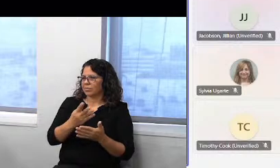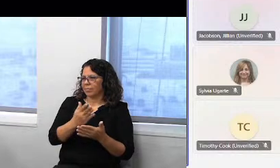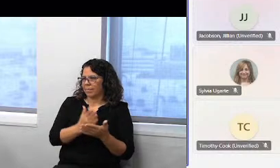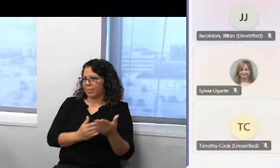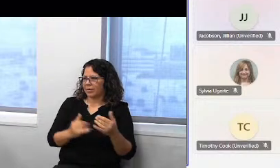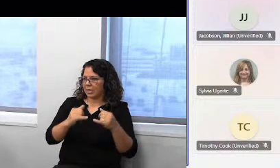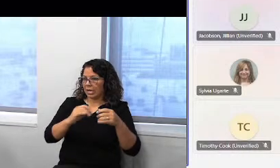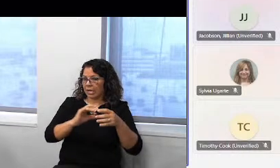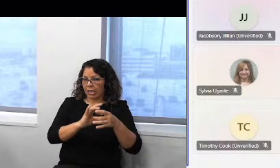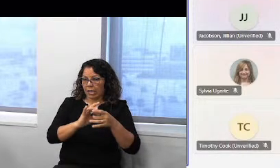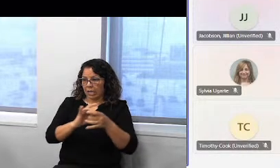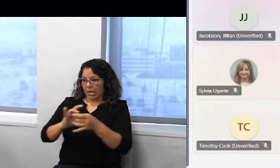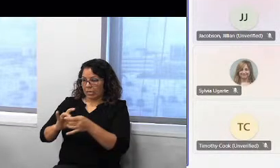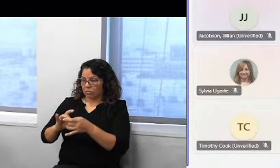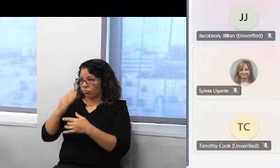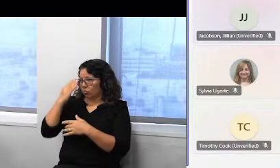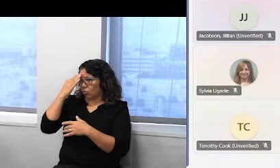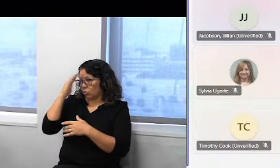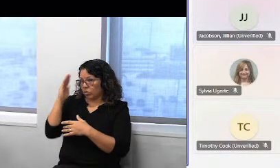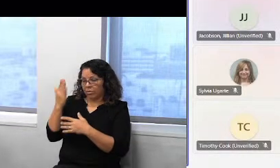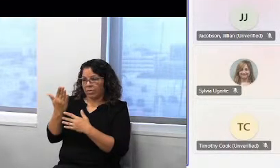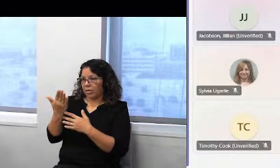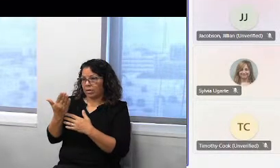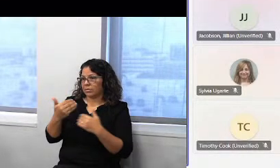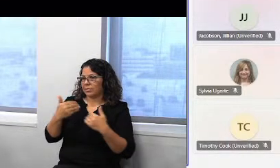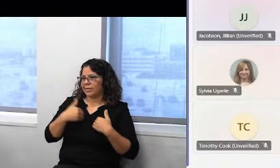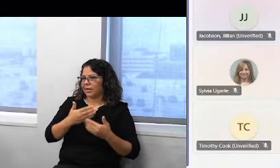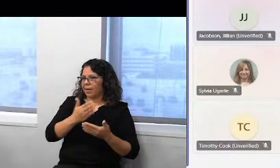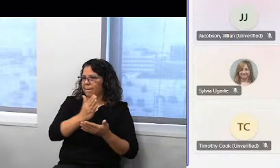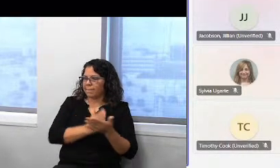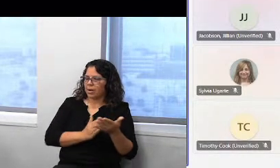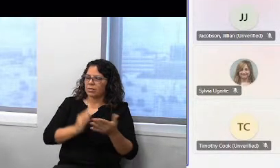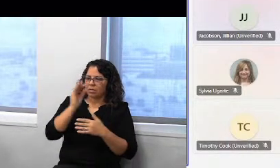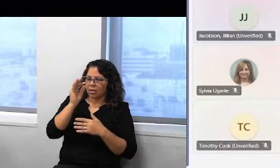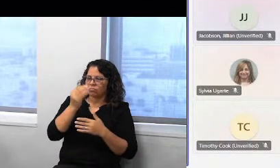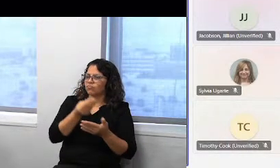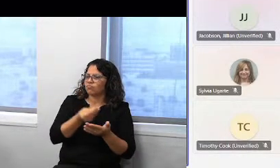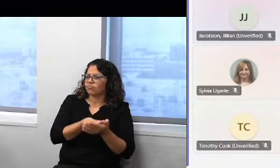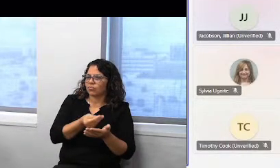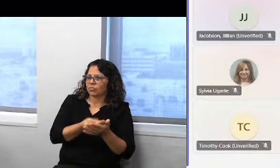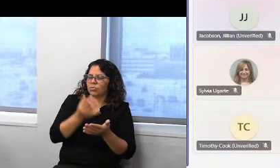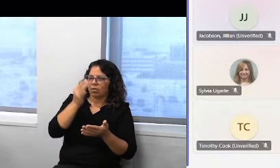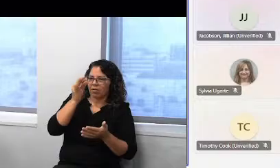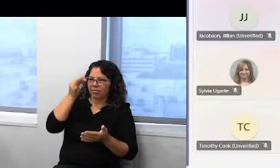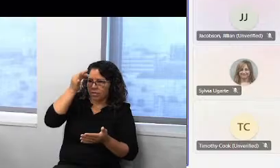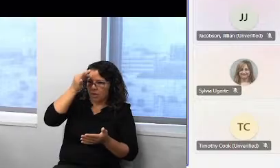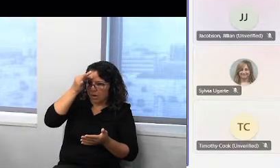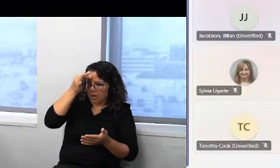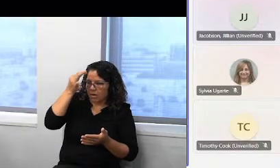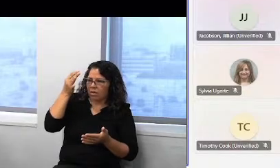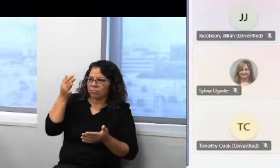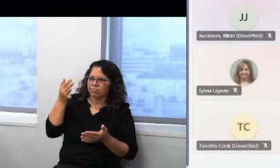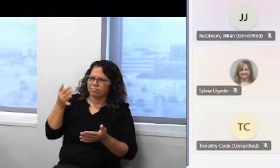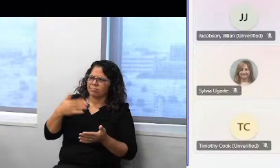federal funding of the Tranche 2 network upgrades, but if you could give me a sense of where those upgrades